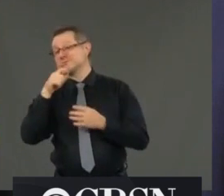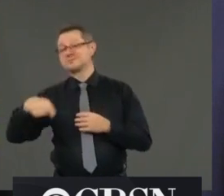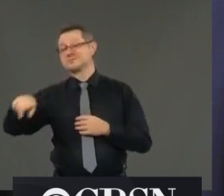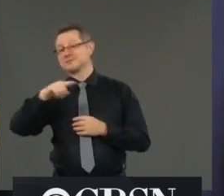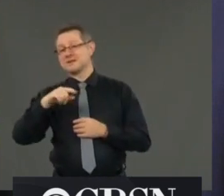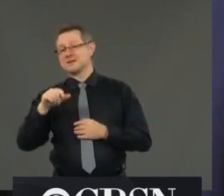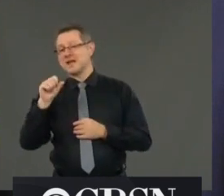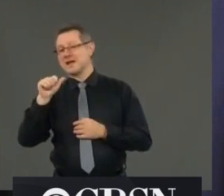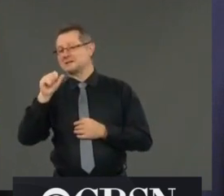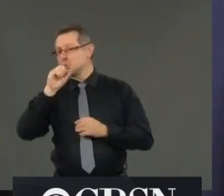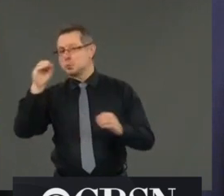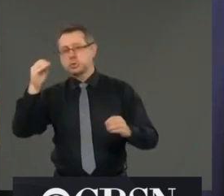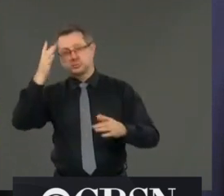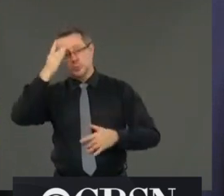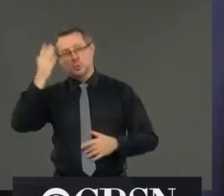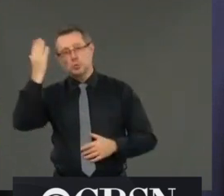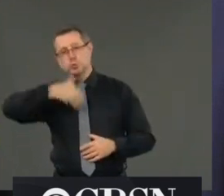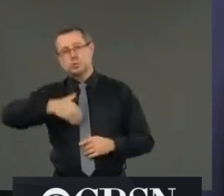who's symptomatic.